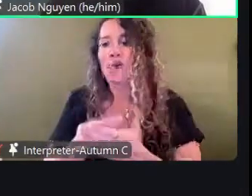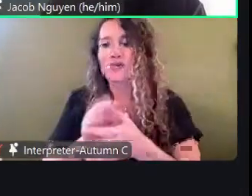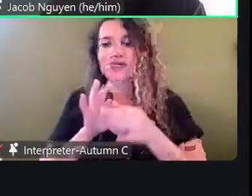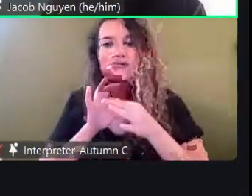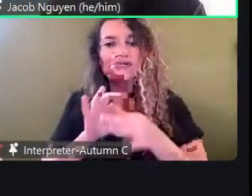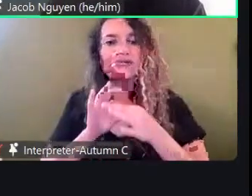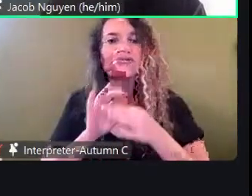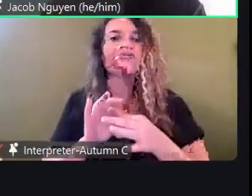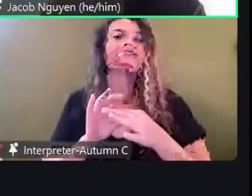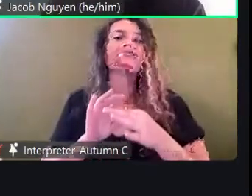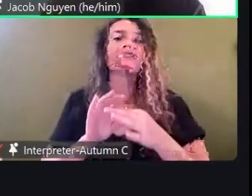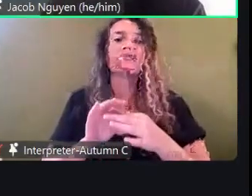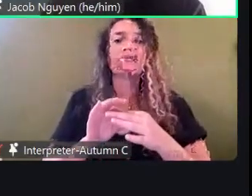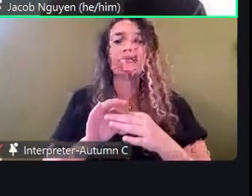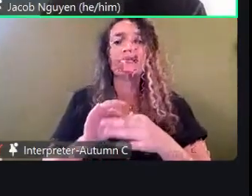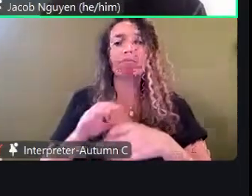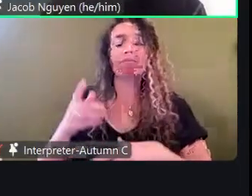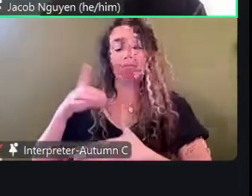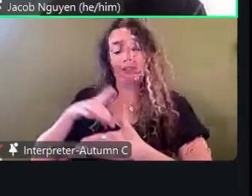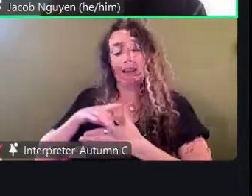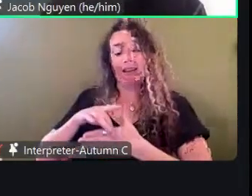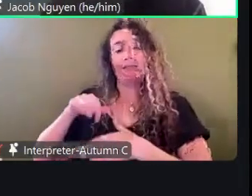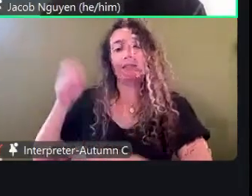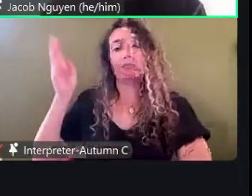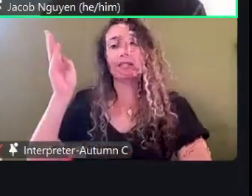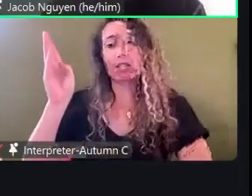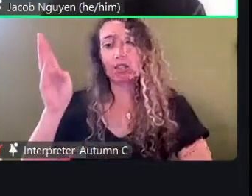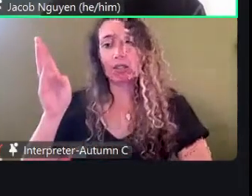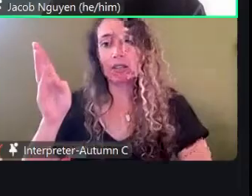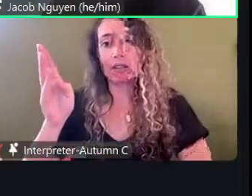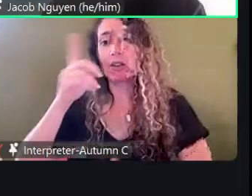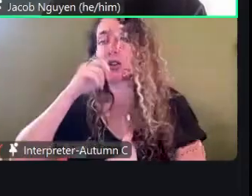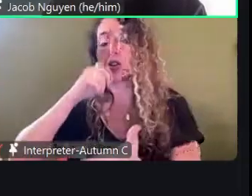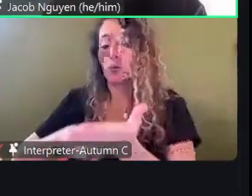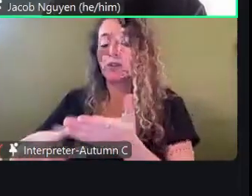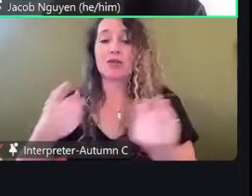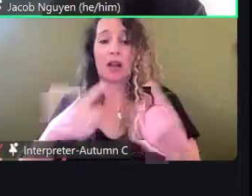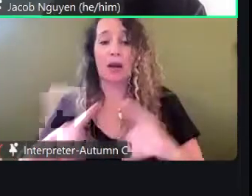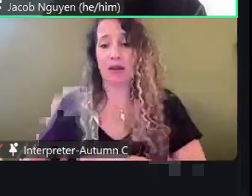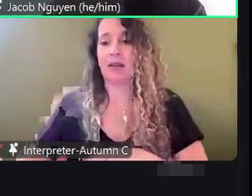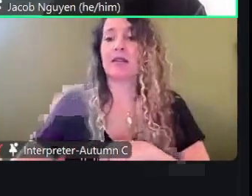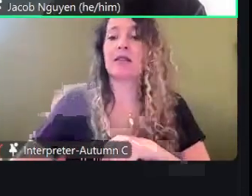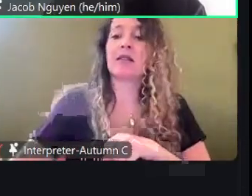relevant to the content of this presentation. And also the research being conducted